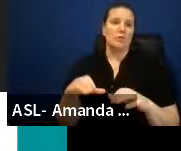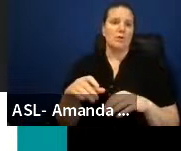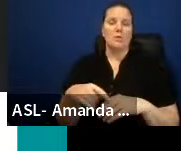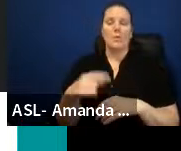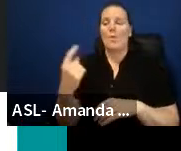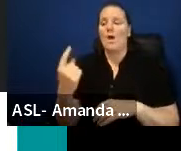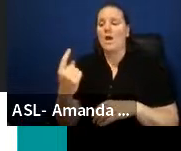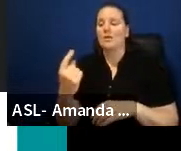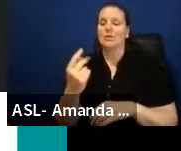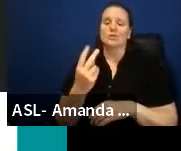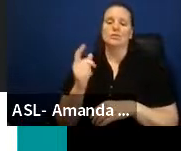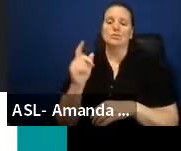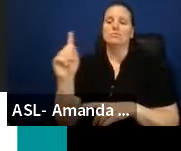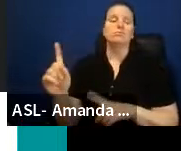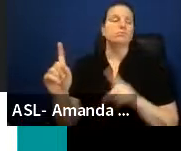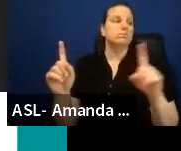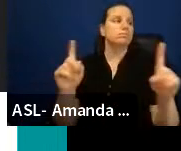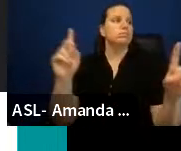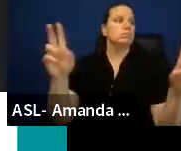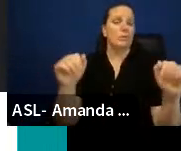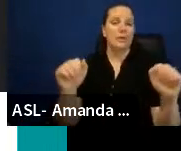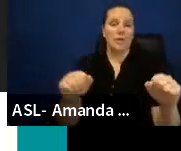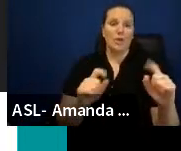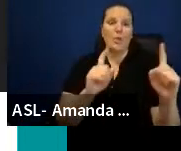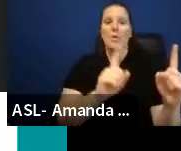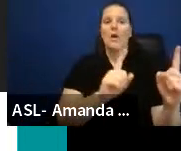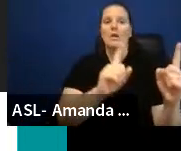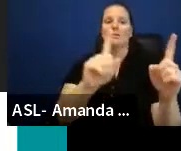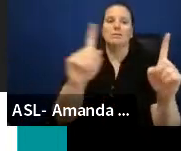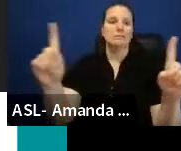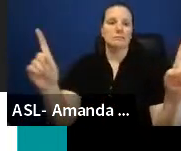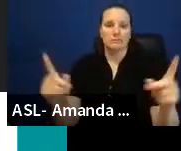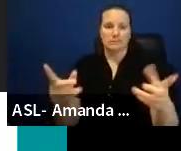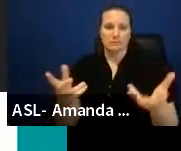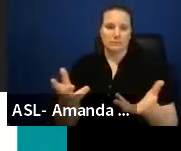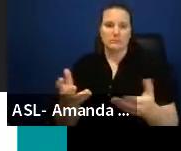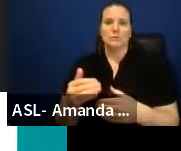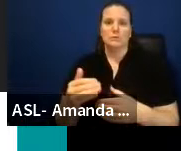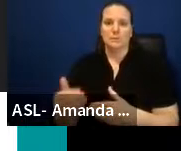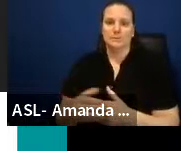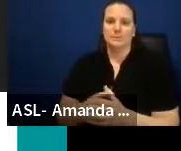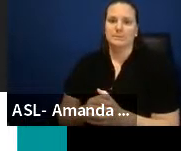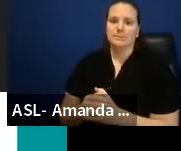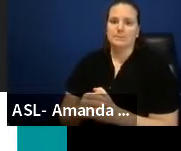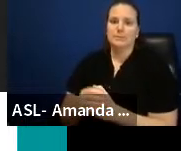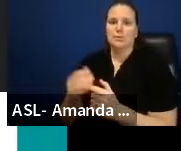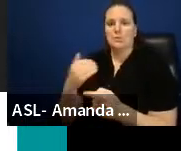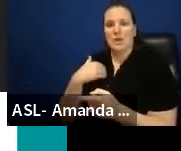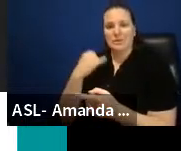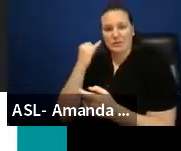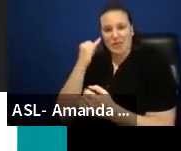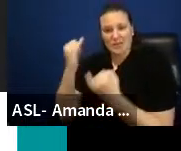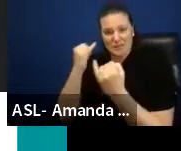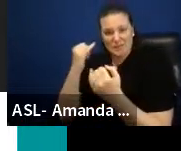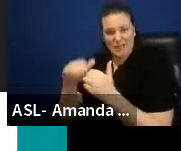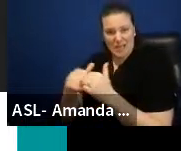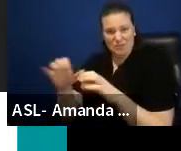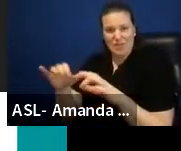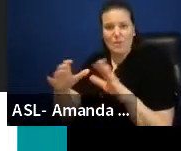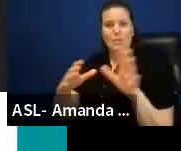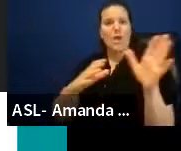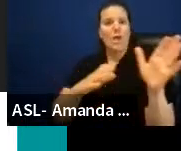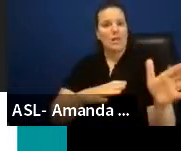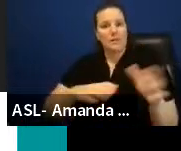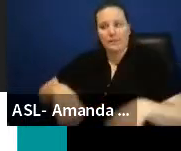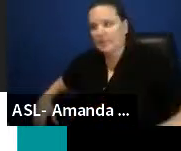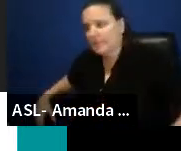and twosies, we'll do it in onesies and twosies. So. Sean, do you have some suggestions on how to do that? Well,